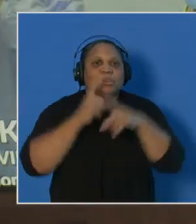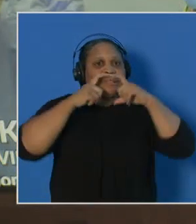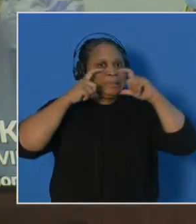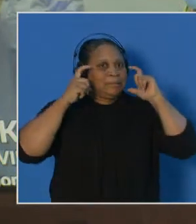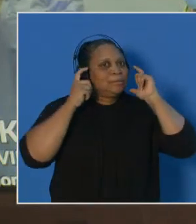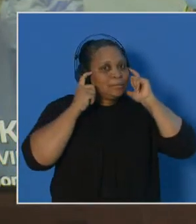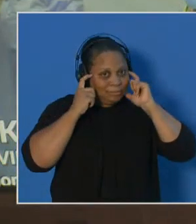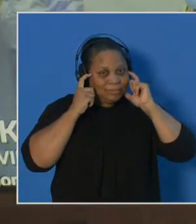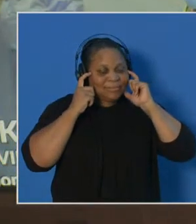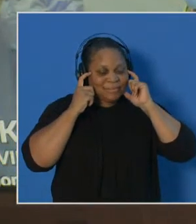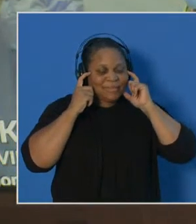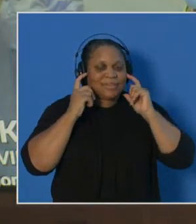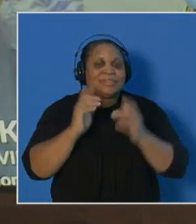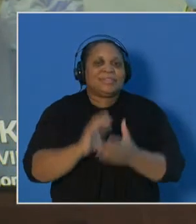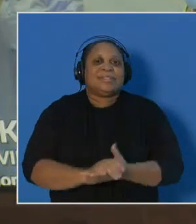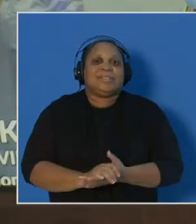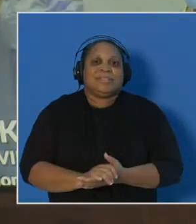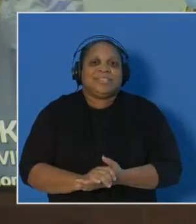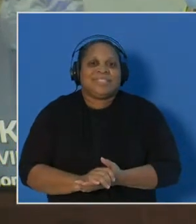coverings.